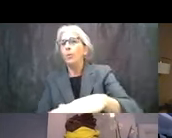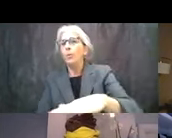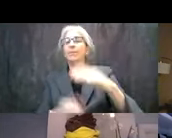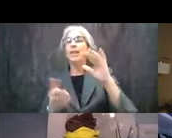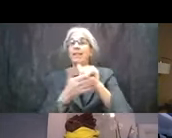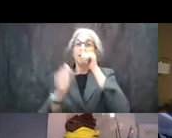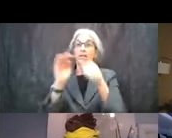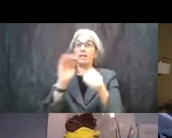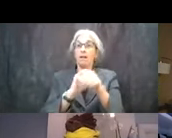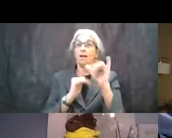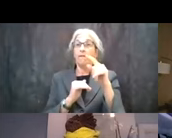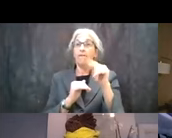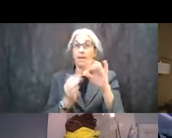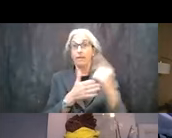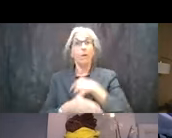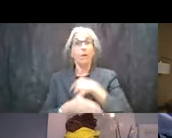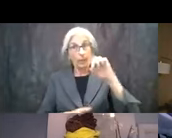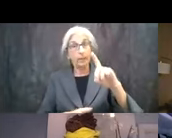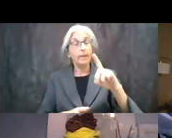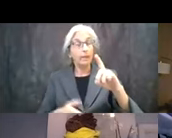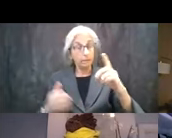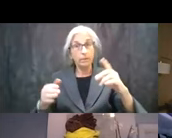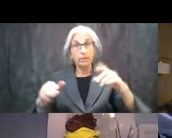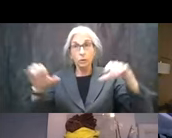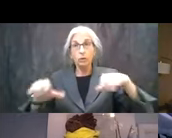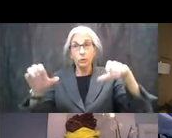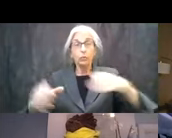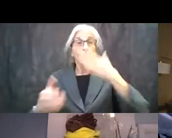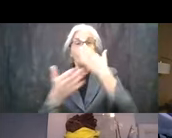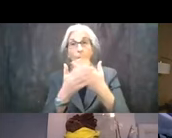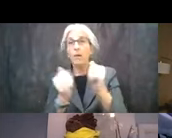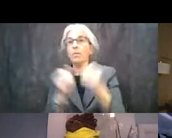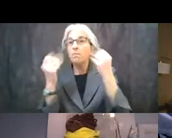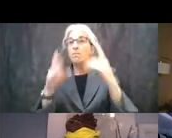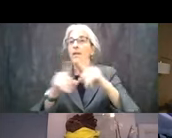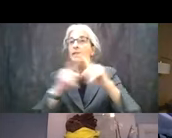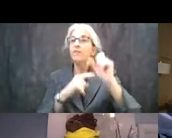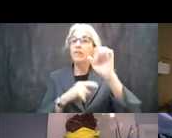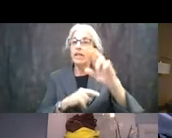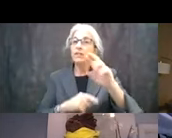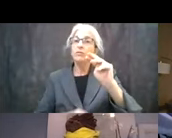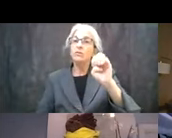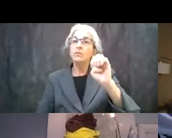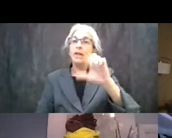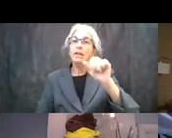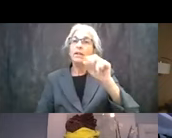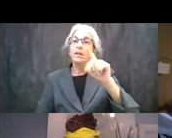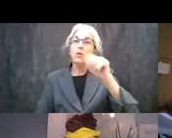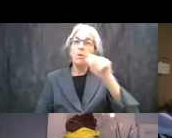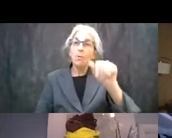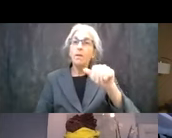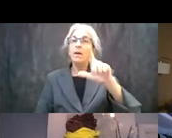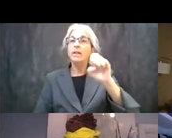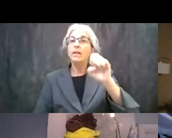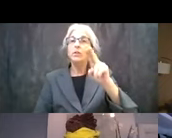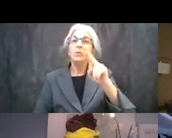you know, while we've made a lot of progress in certain cancers like, you know, non-small cell lung cancer and melanoma and leukemia, lymphoma,